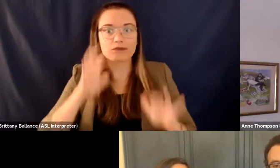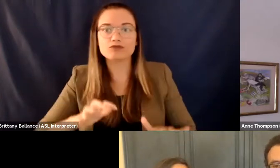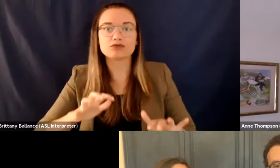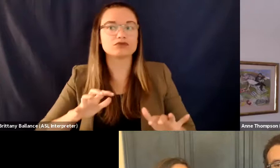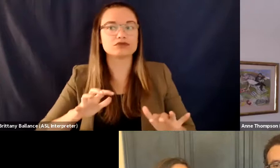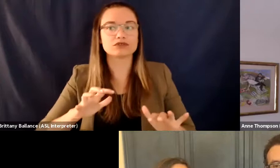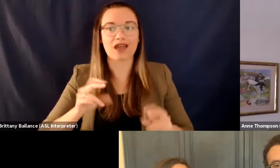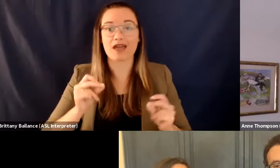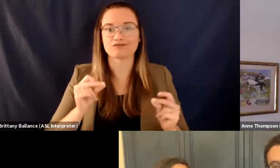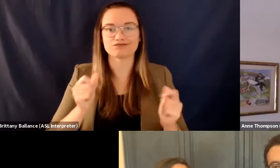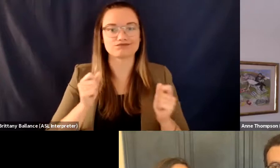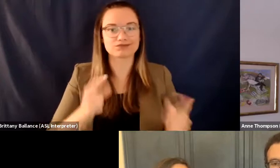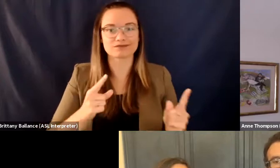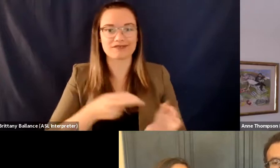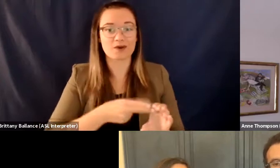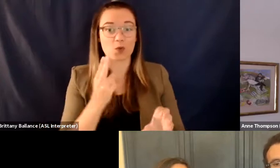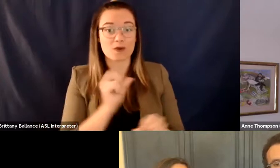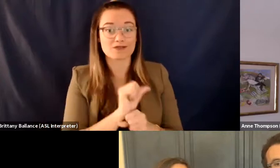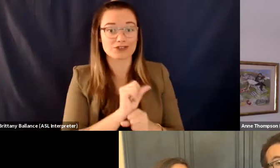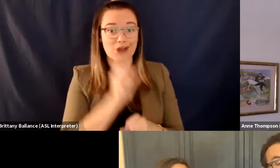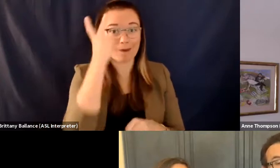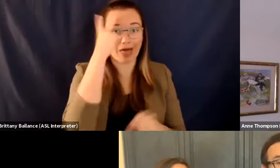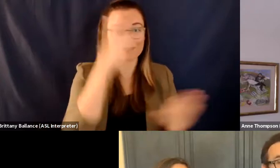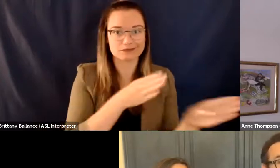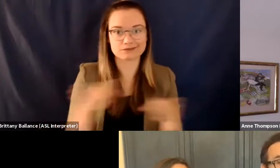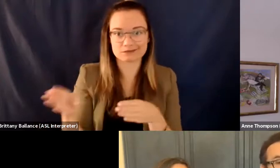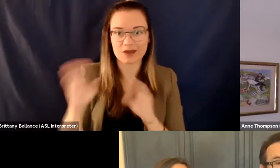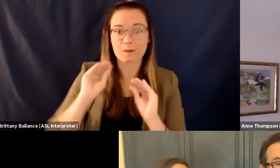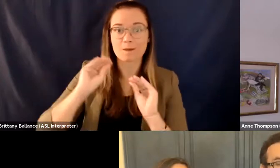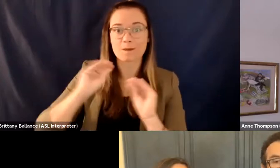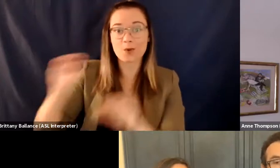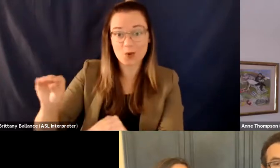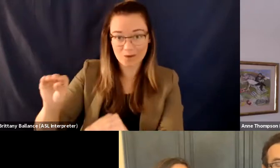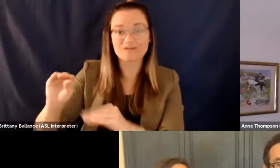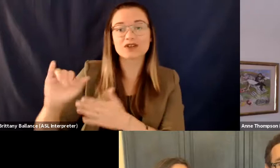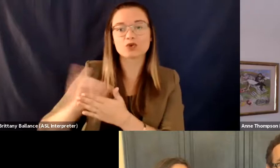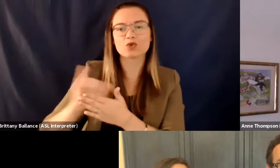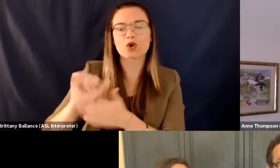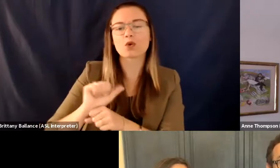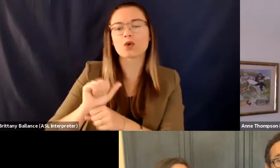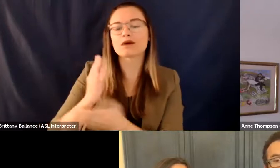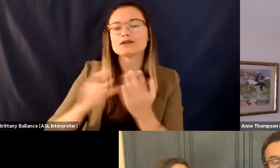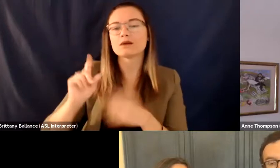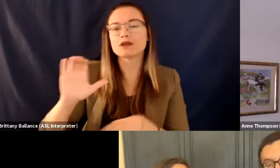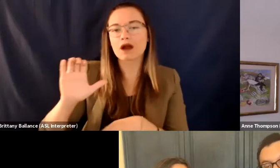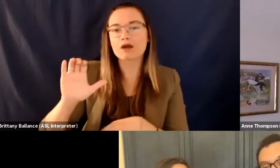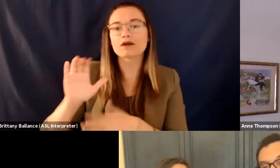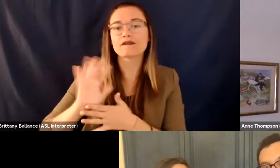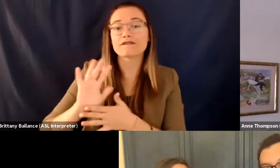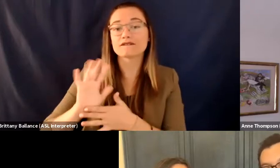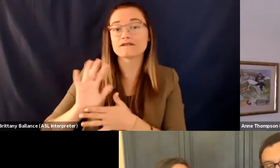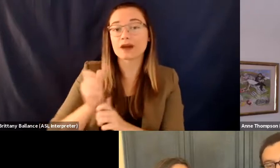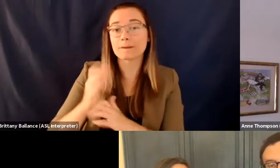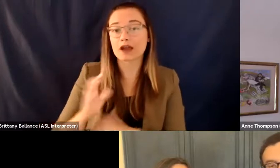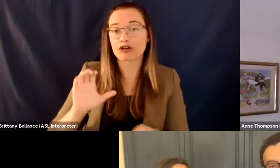impulsively decided to quit my job in politics. I moved to New York and went to work for some documentary filmmakers, first Christine Choi, and